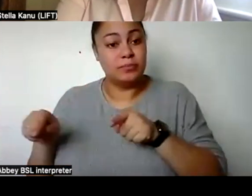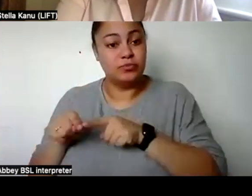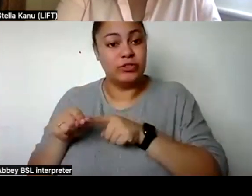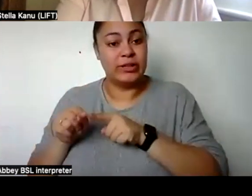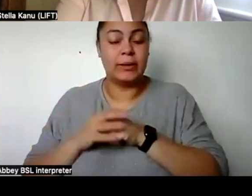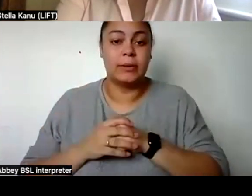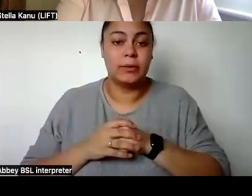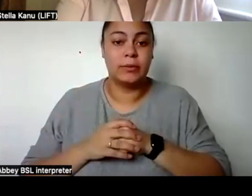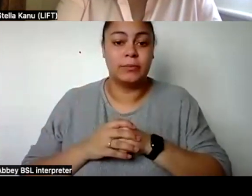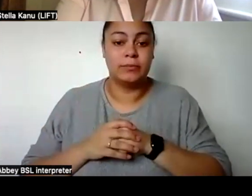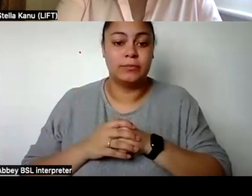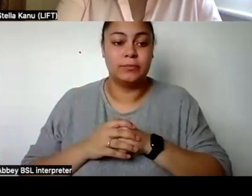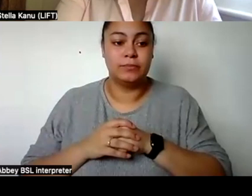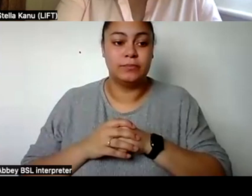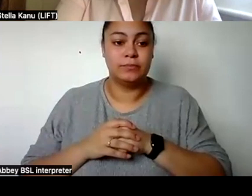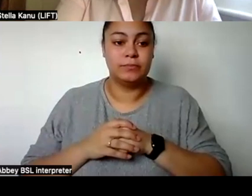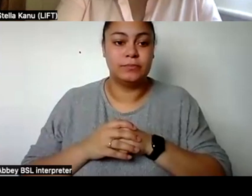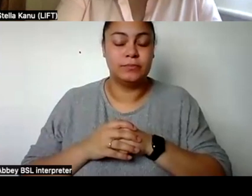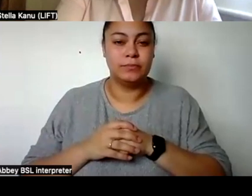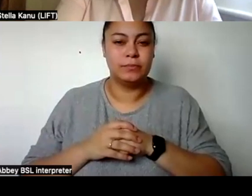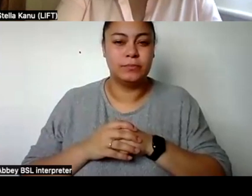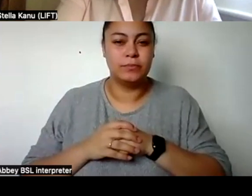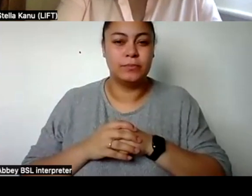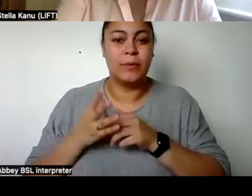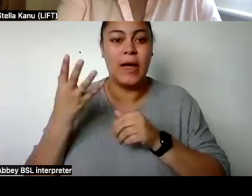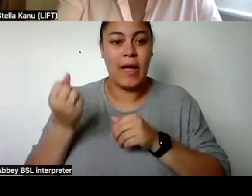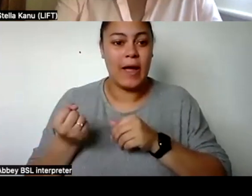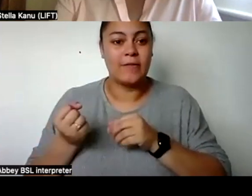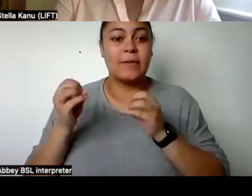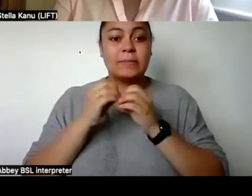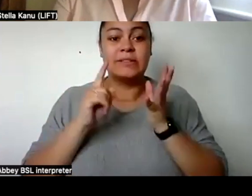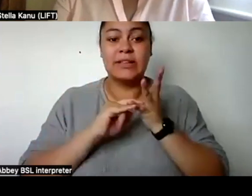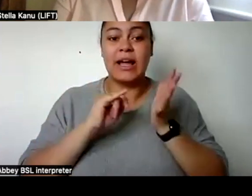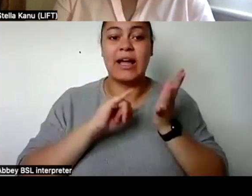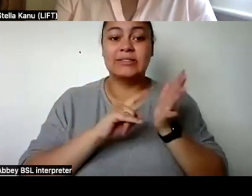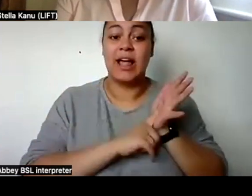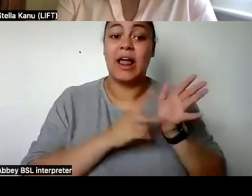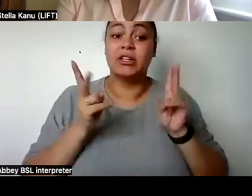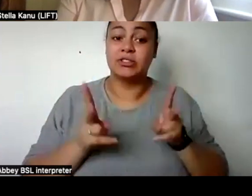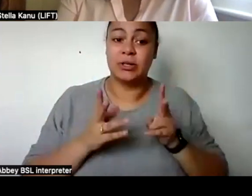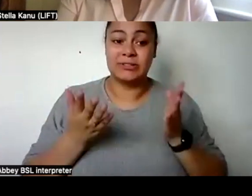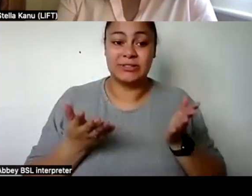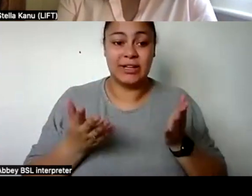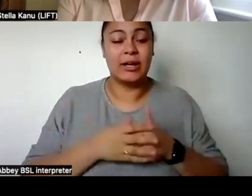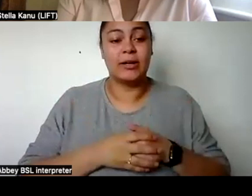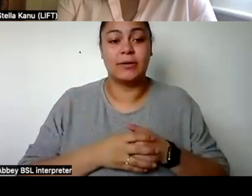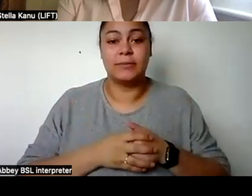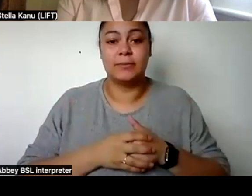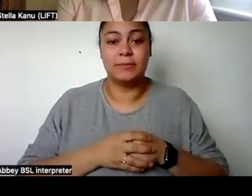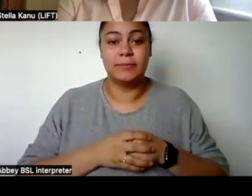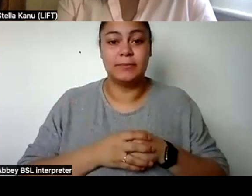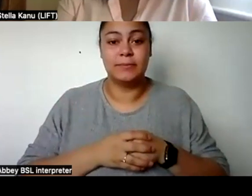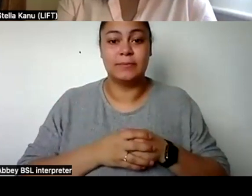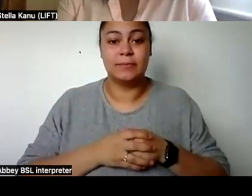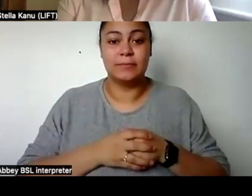put that in the chat now. We also have a BSL interpretation this evening, and of course that will